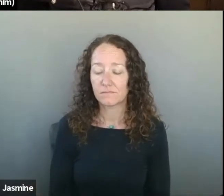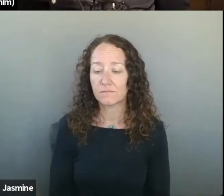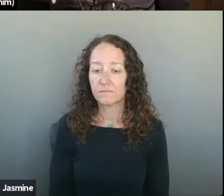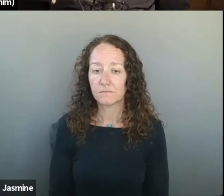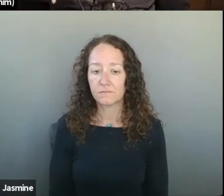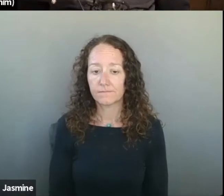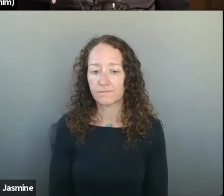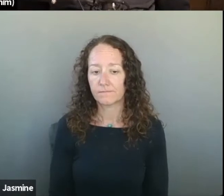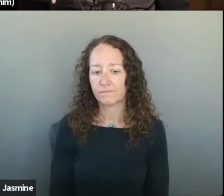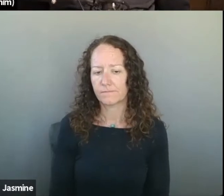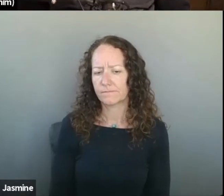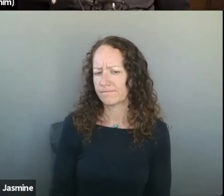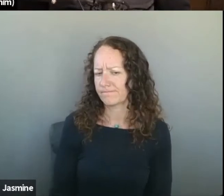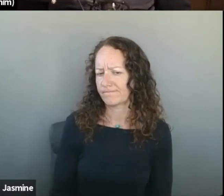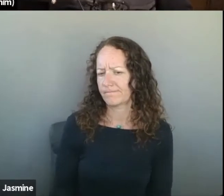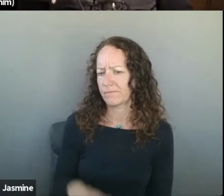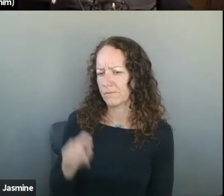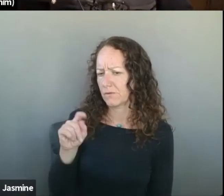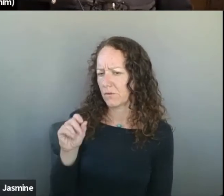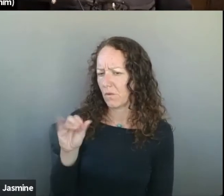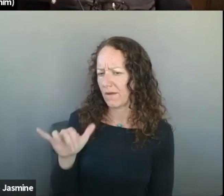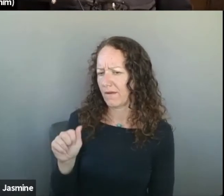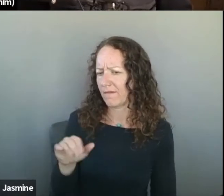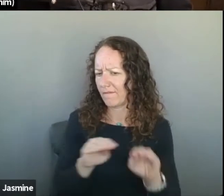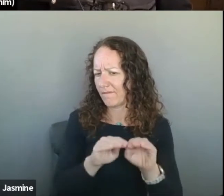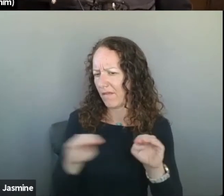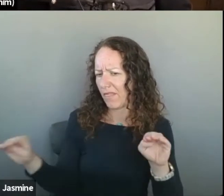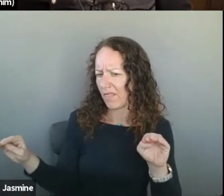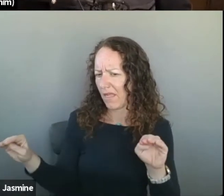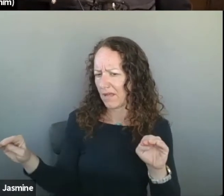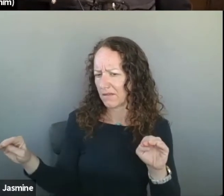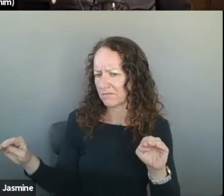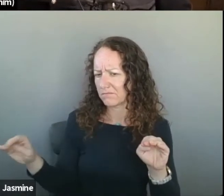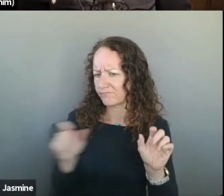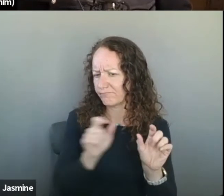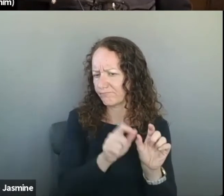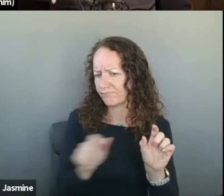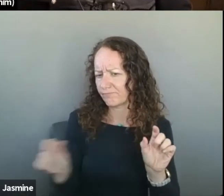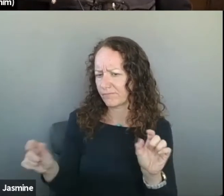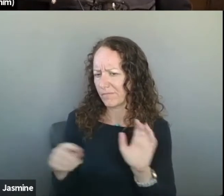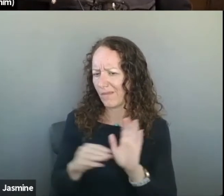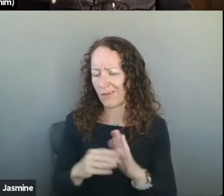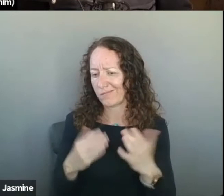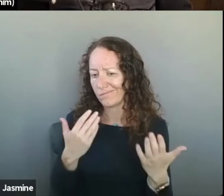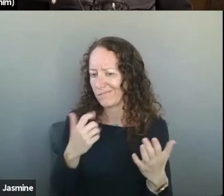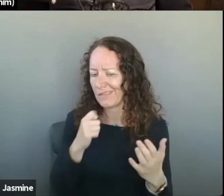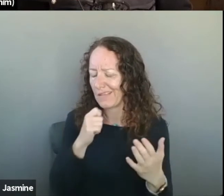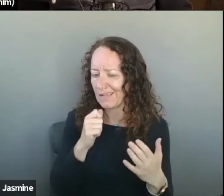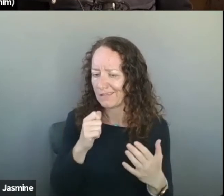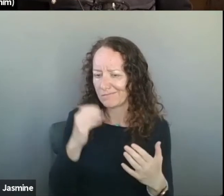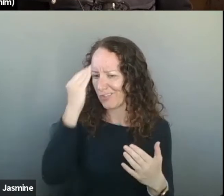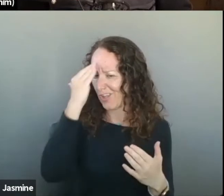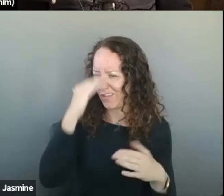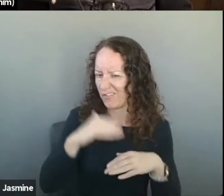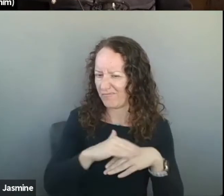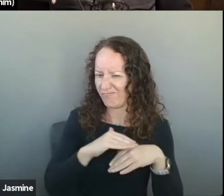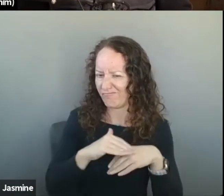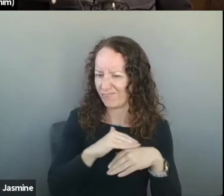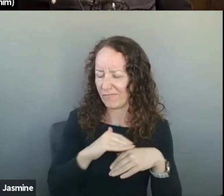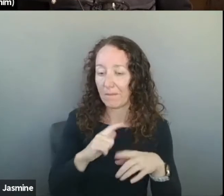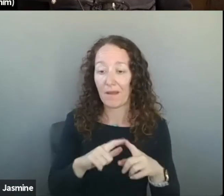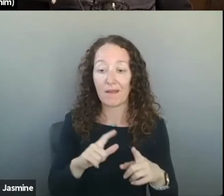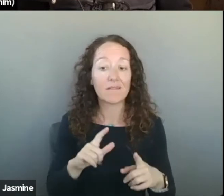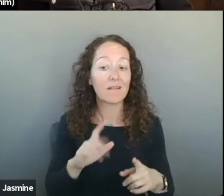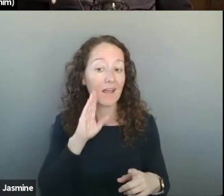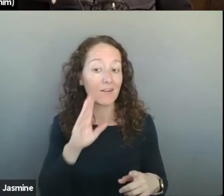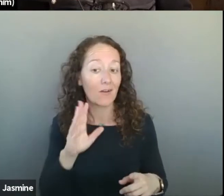I don't know what a flat model, I don't know enough about a flat model, but I do know that a shared leadership model is the way